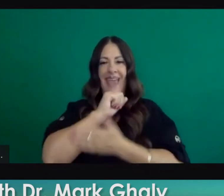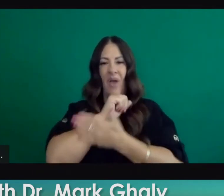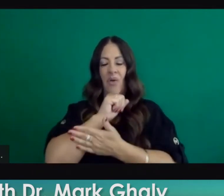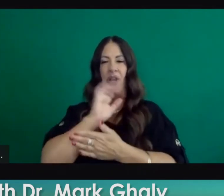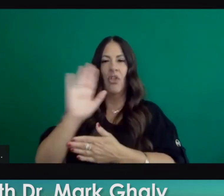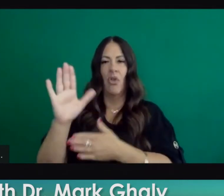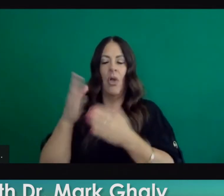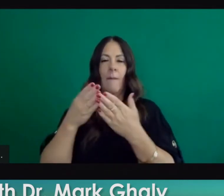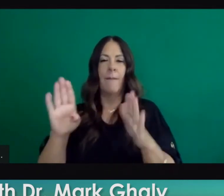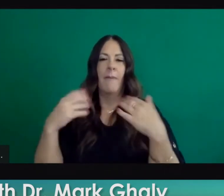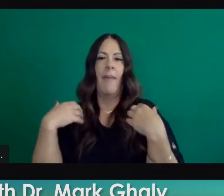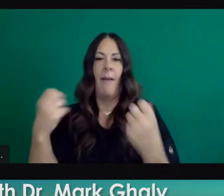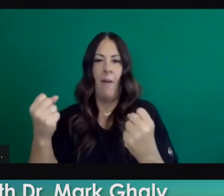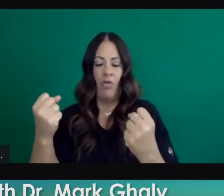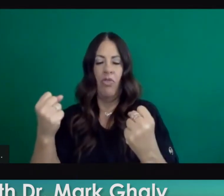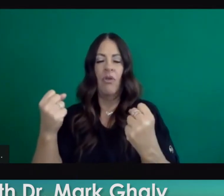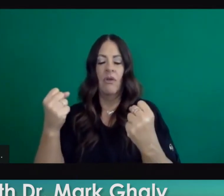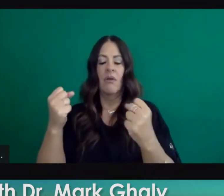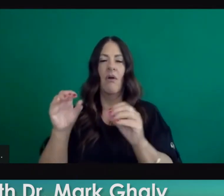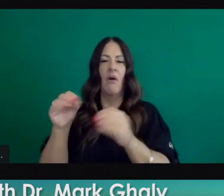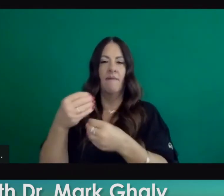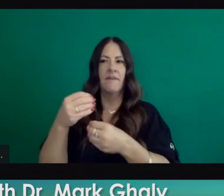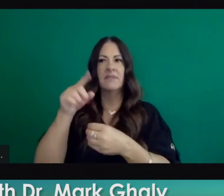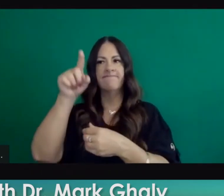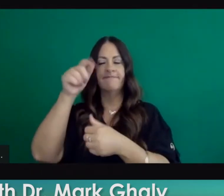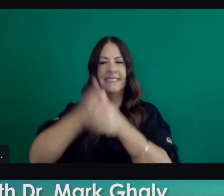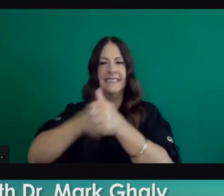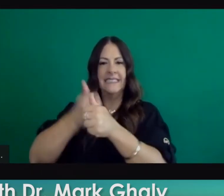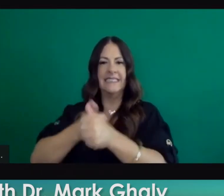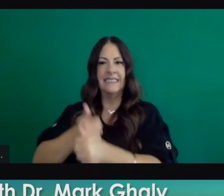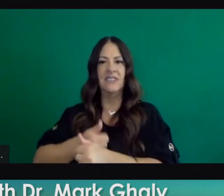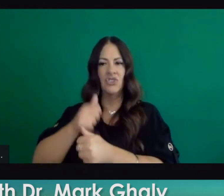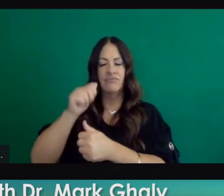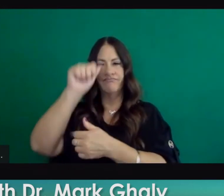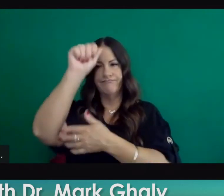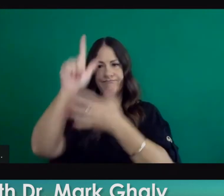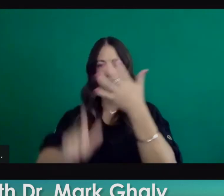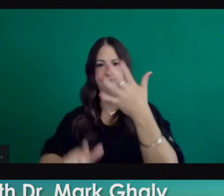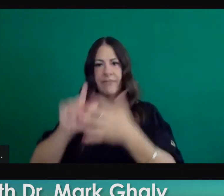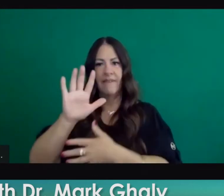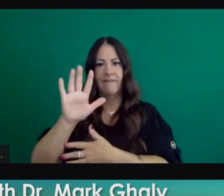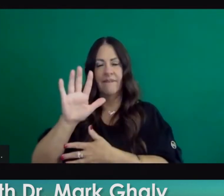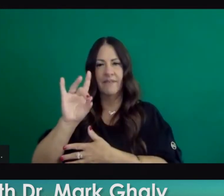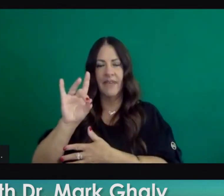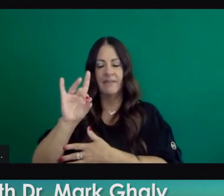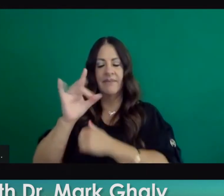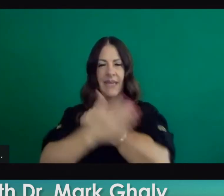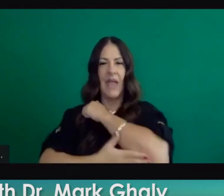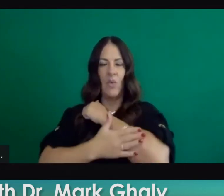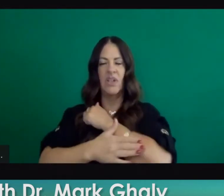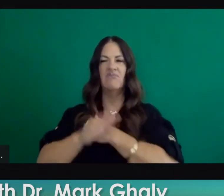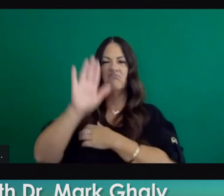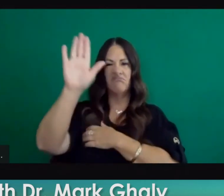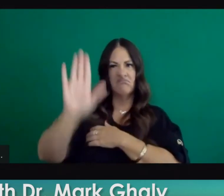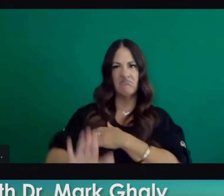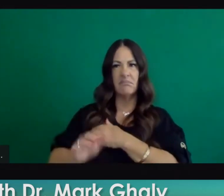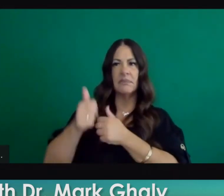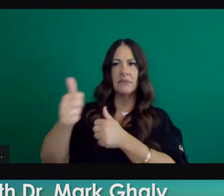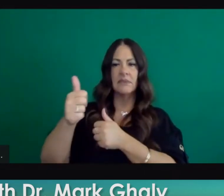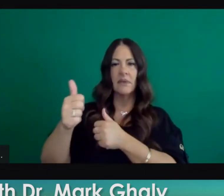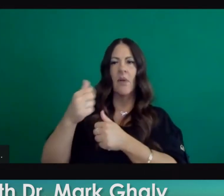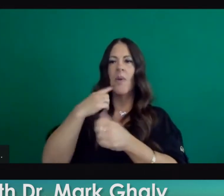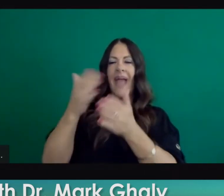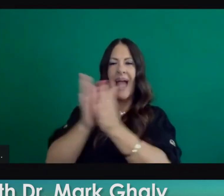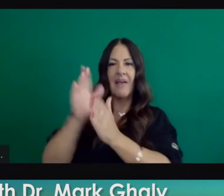to what all 58 counties may be required. Remember, these are guidelines. We are asking counties and cities to